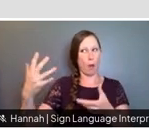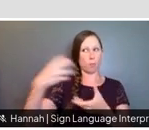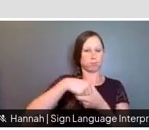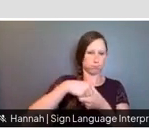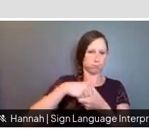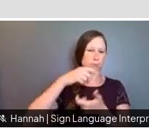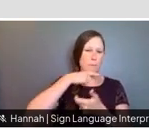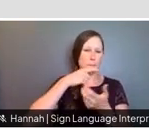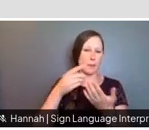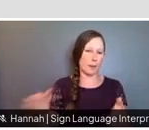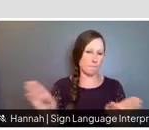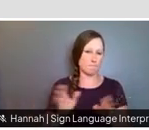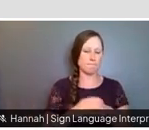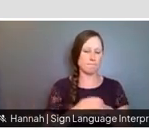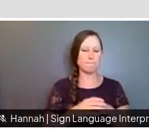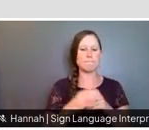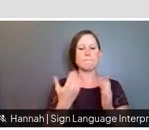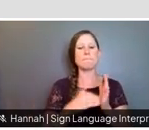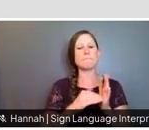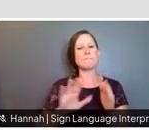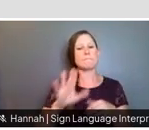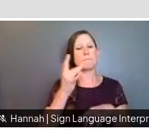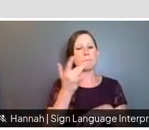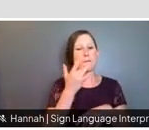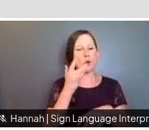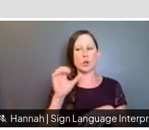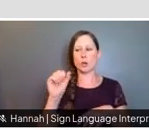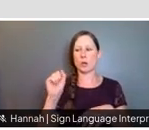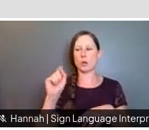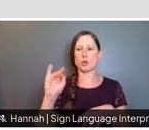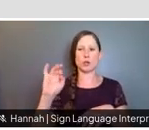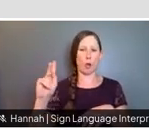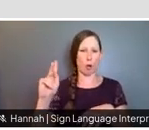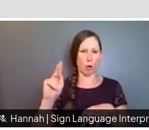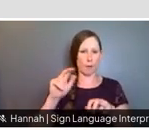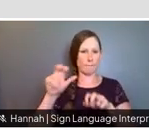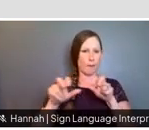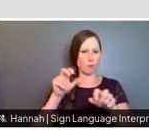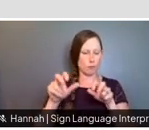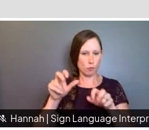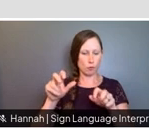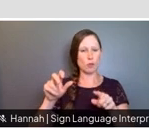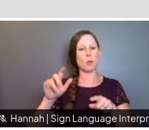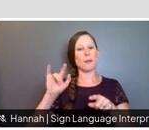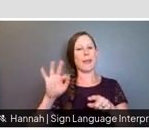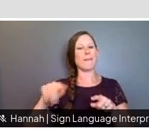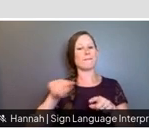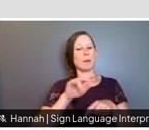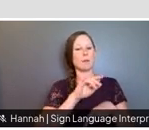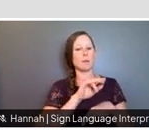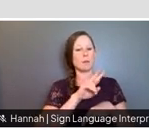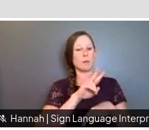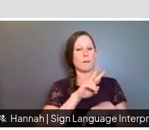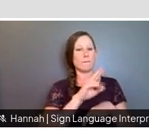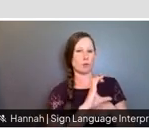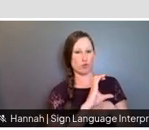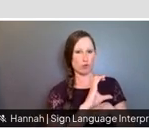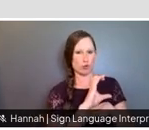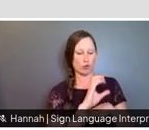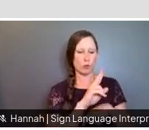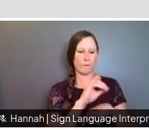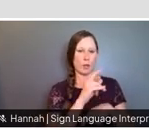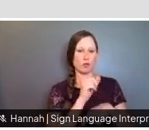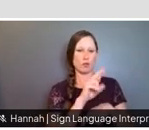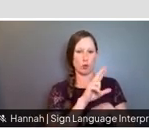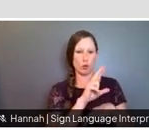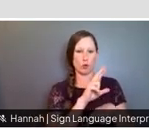your preferred stock investors in a private company, if you're venture backed, are going to push you to IPO or push you to exit because they want to be able